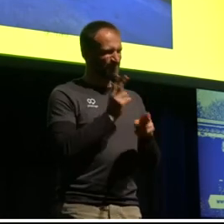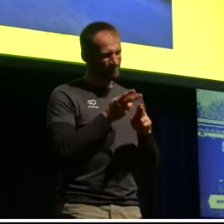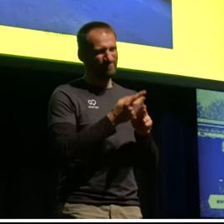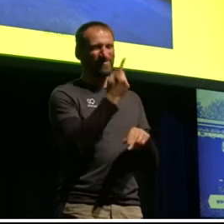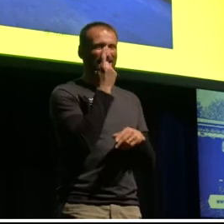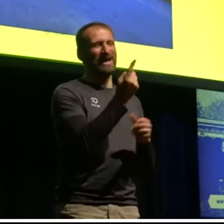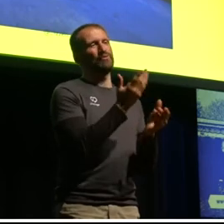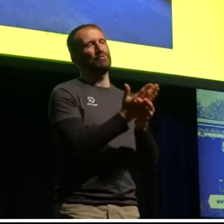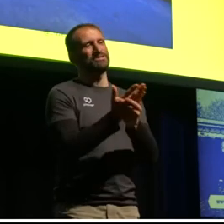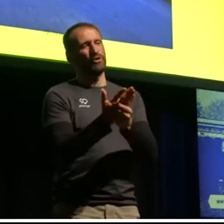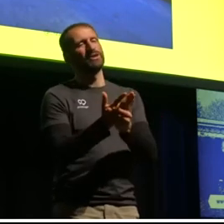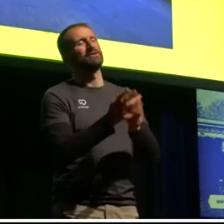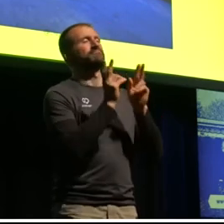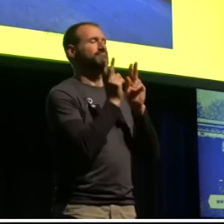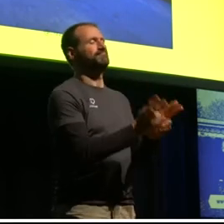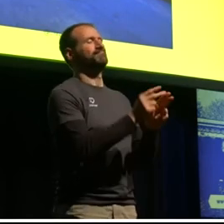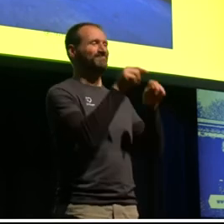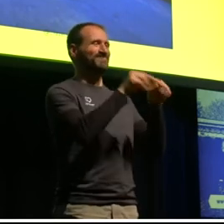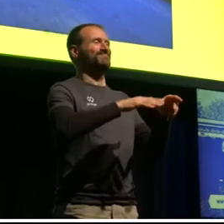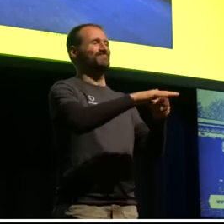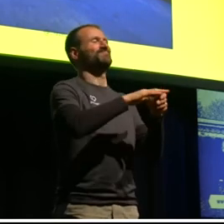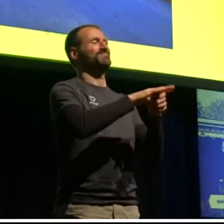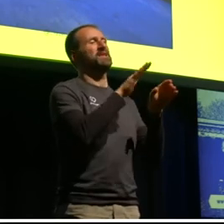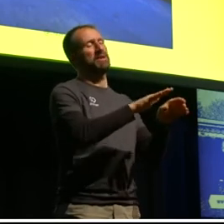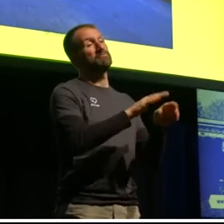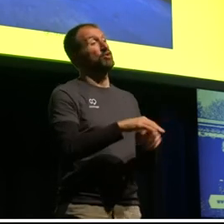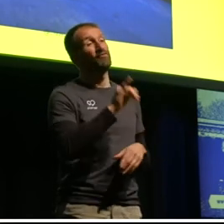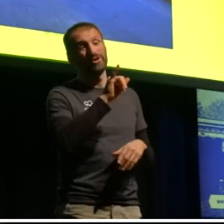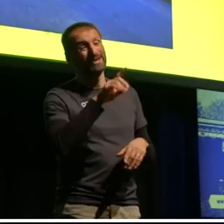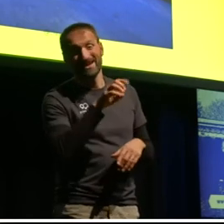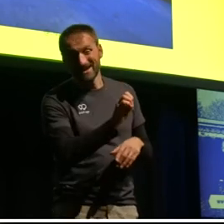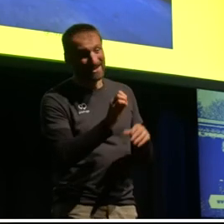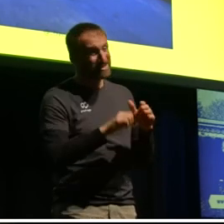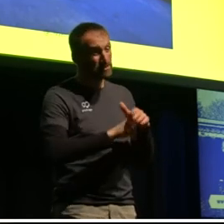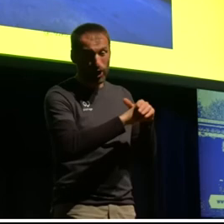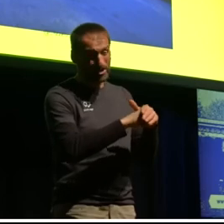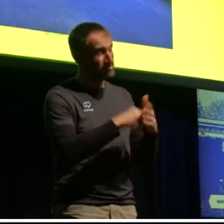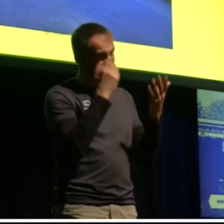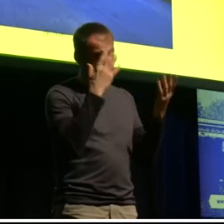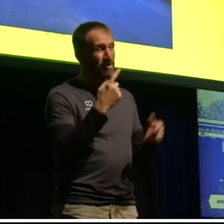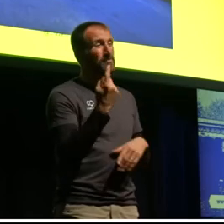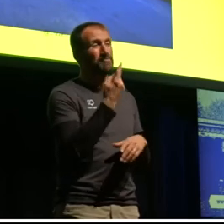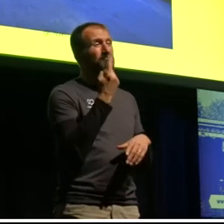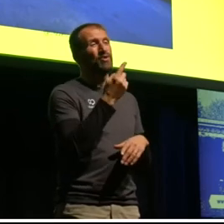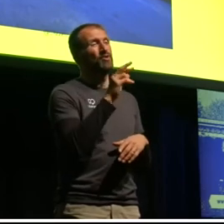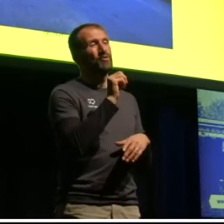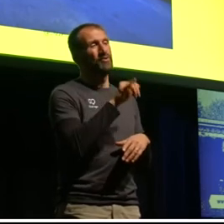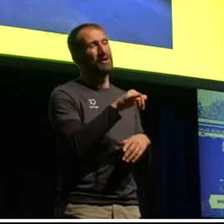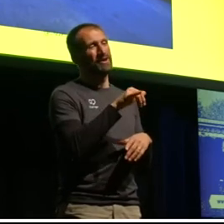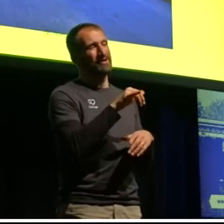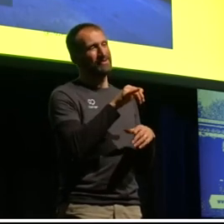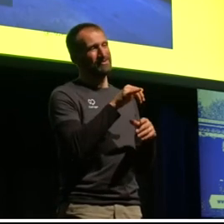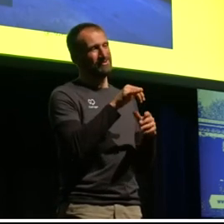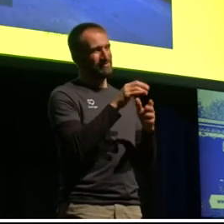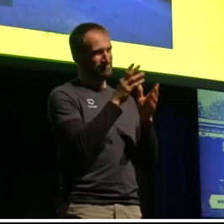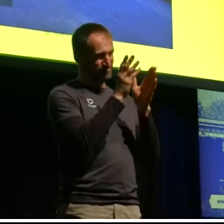there. So also for your IDE support, you also know about this mono repo stuff. So this